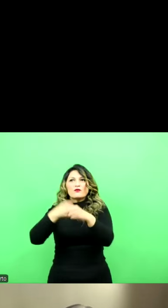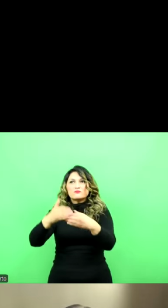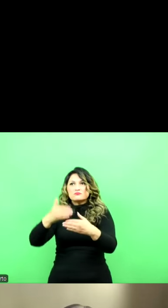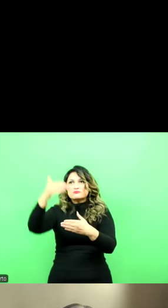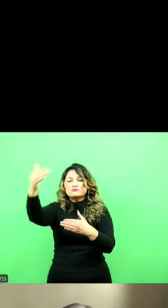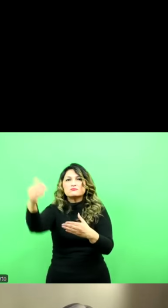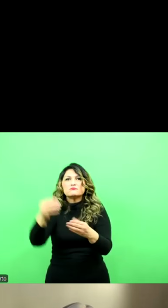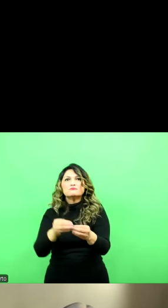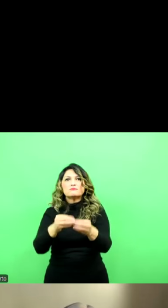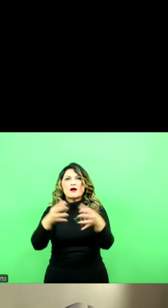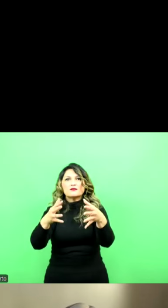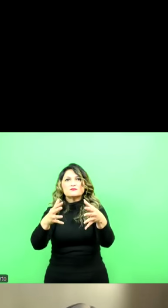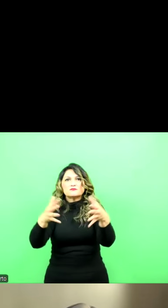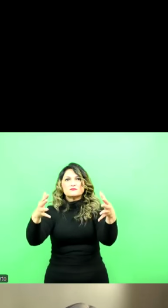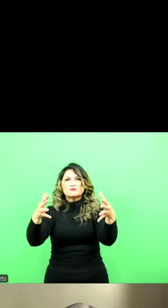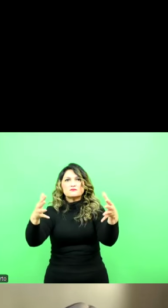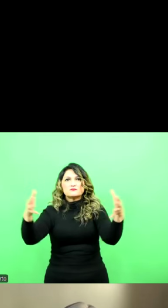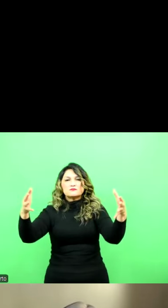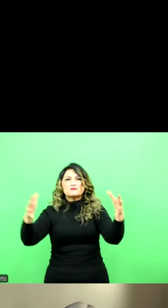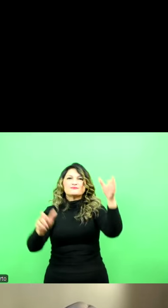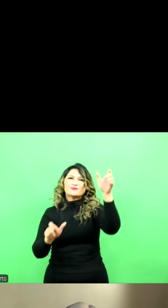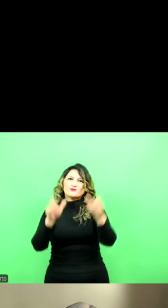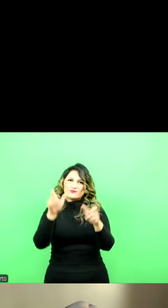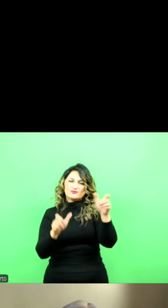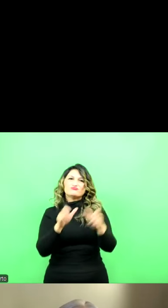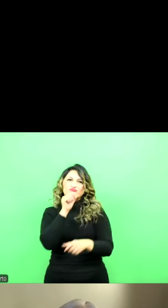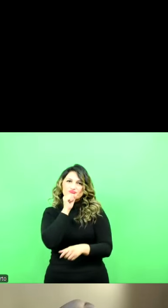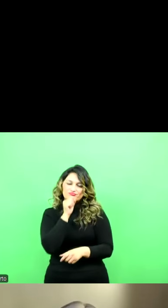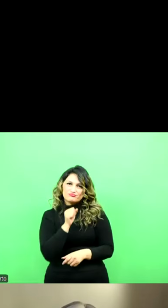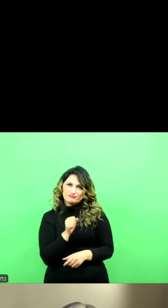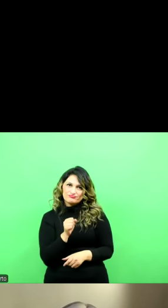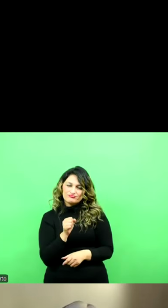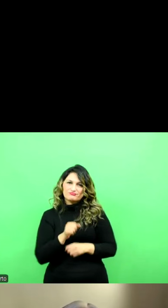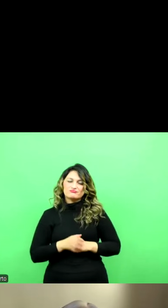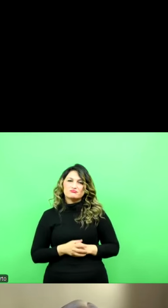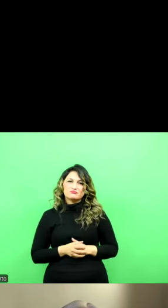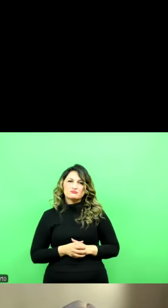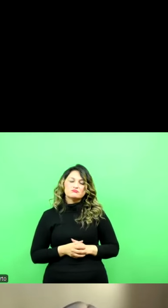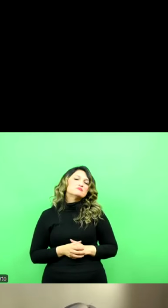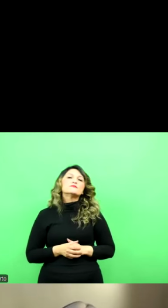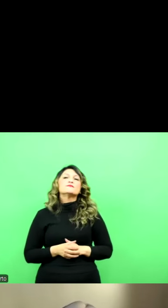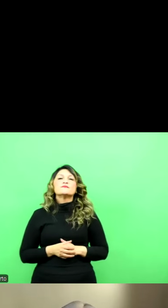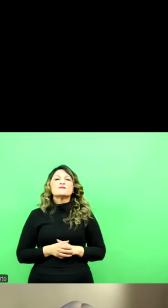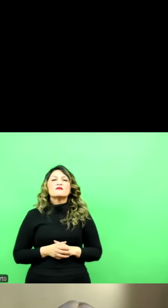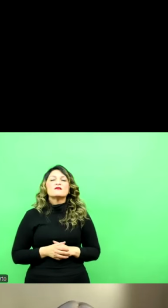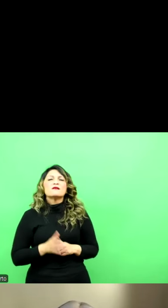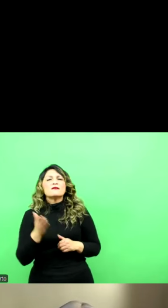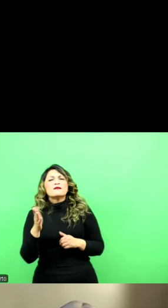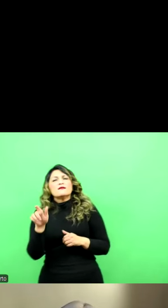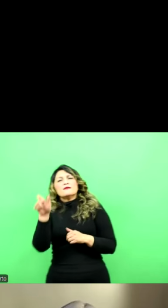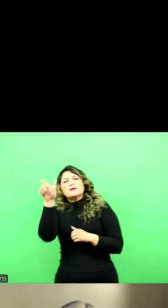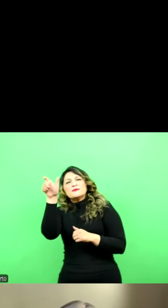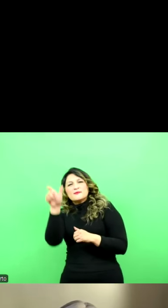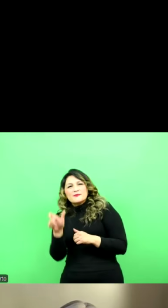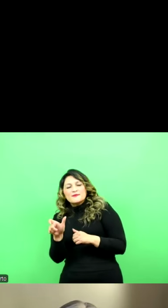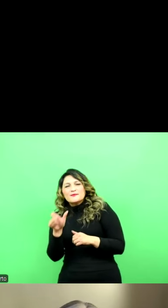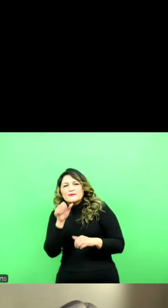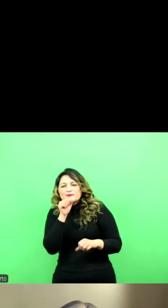that influence the older person's ability to process and to act on risk and